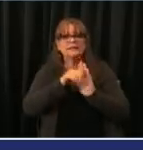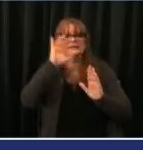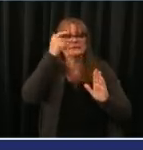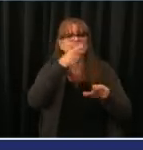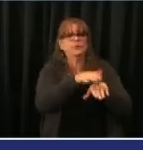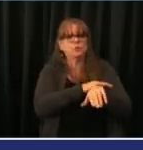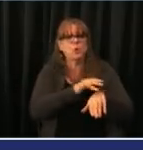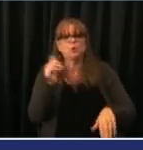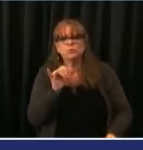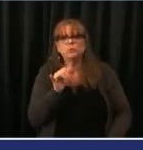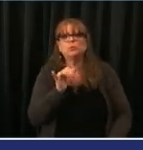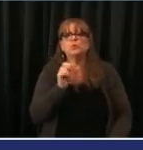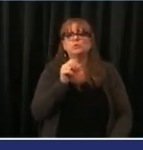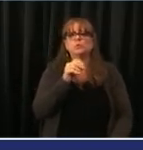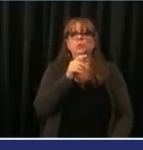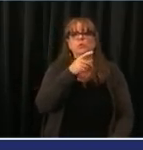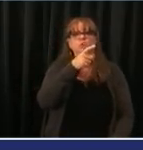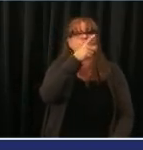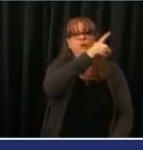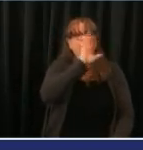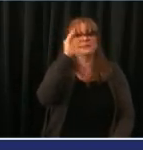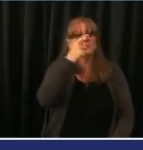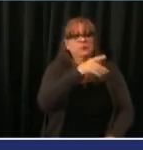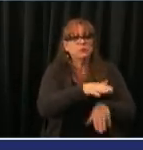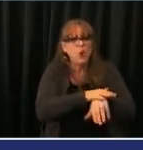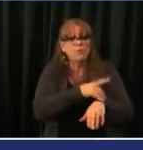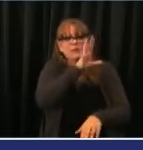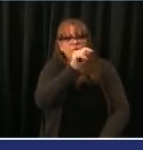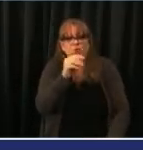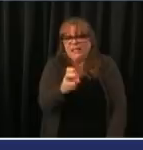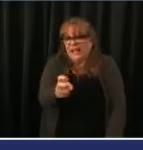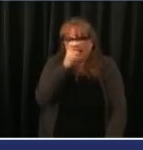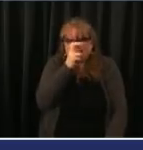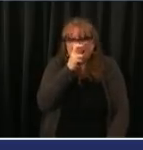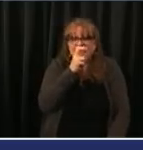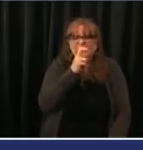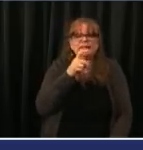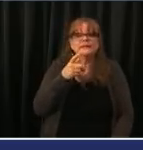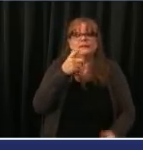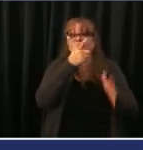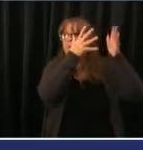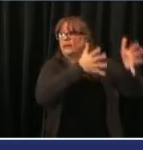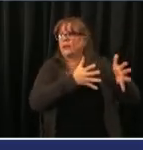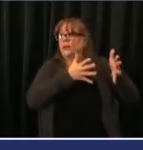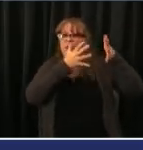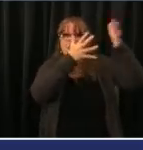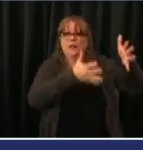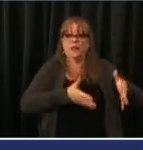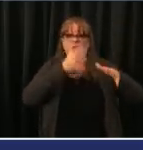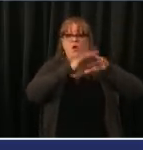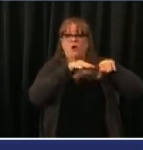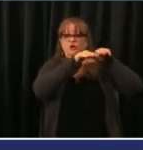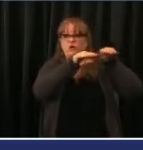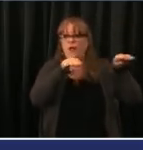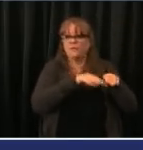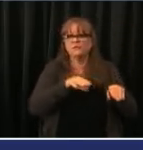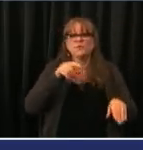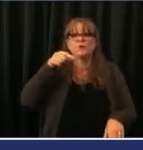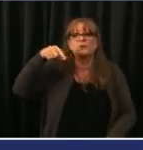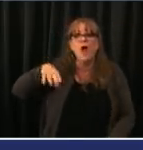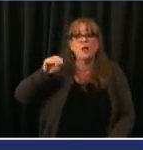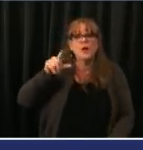Other states have opened it up too quickly, which is probably not as bad a problem as being too narrow, but it's very frustrating